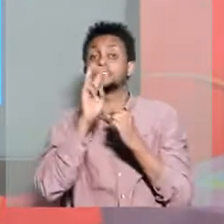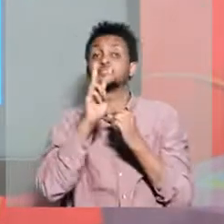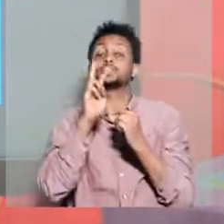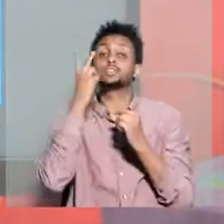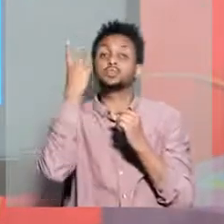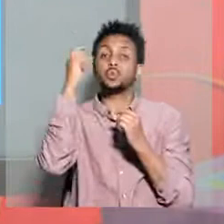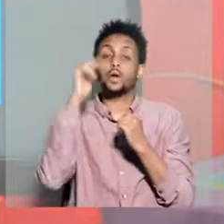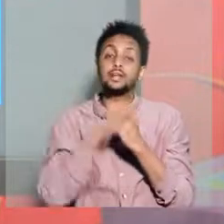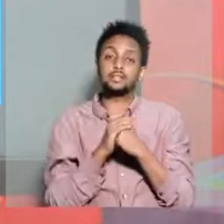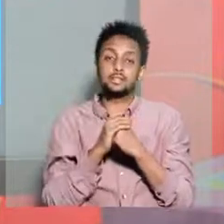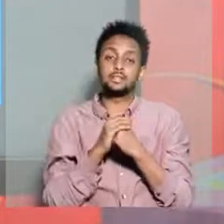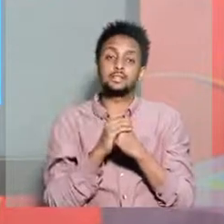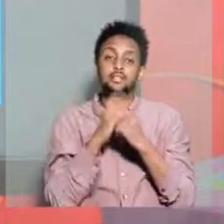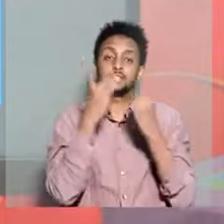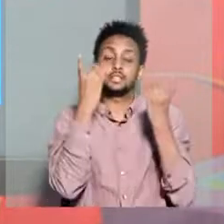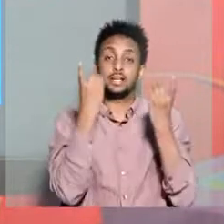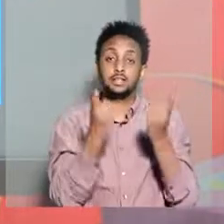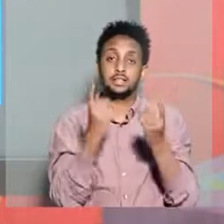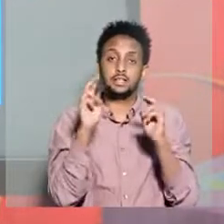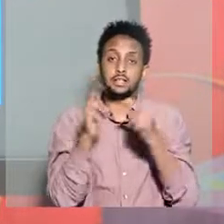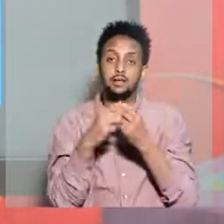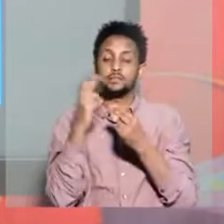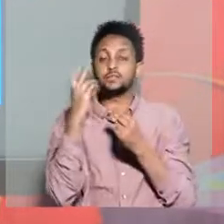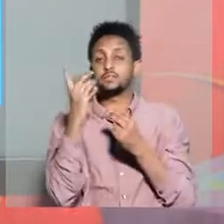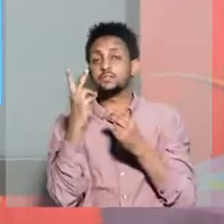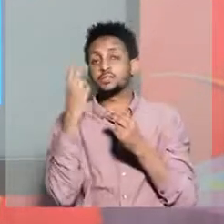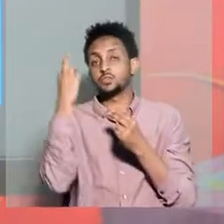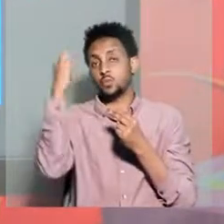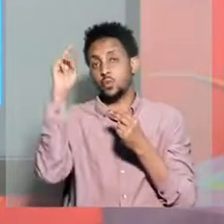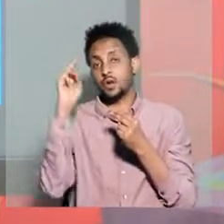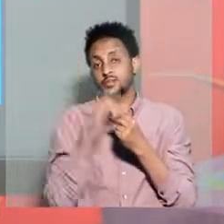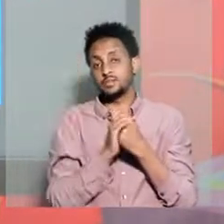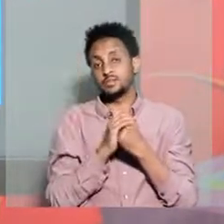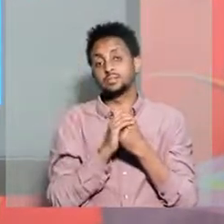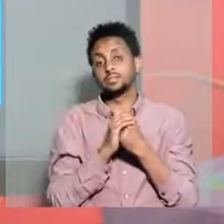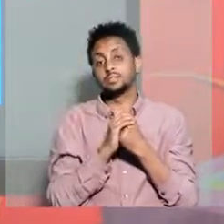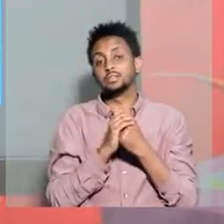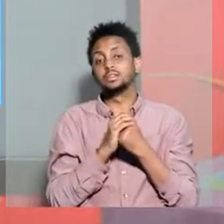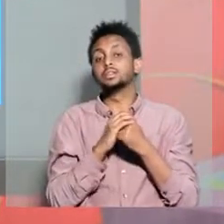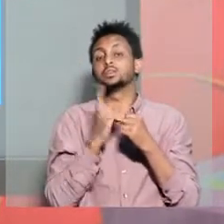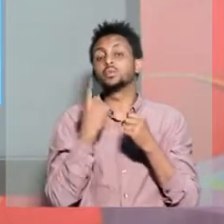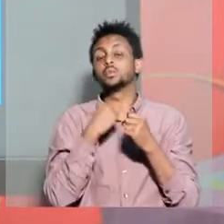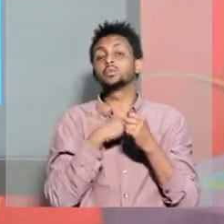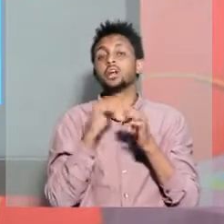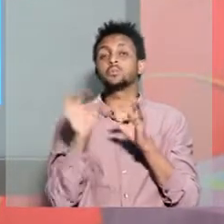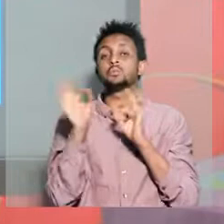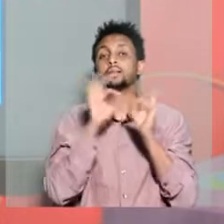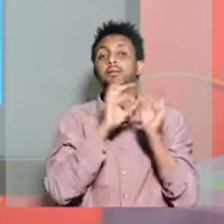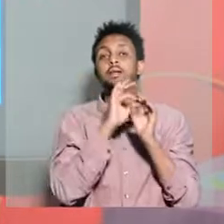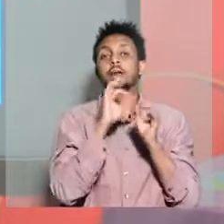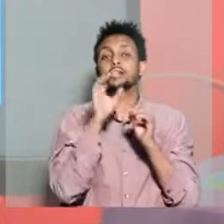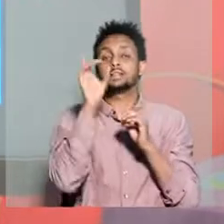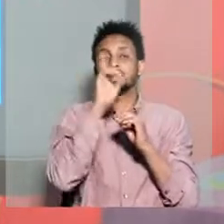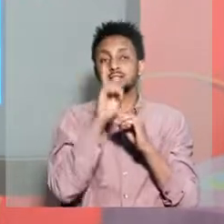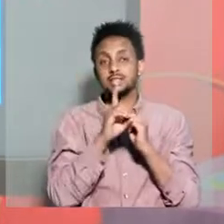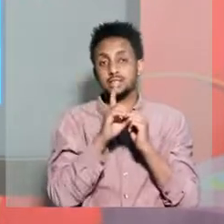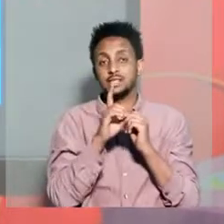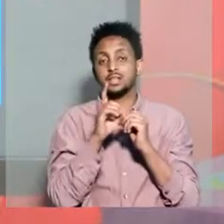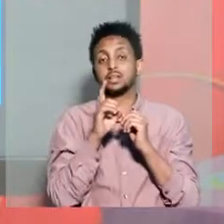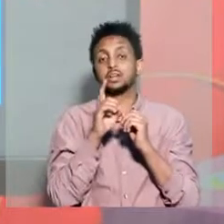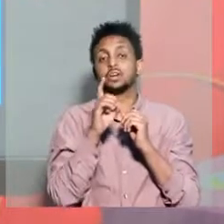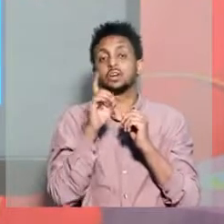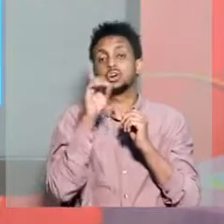squared, density times v squared, 1 over 2, density times v squared. Then if you are trying to multiply density with this,